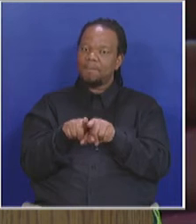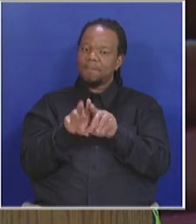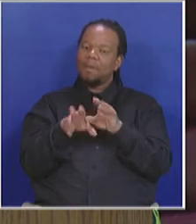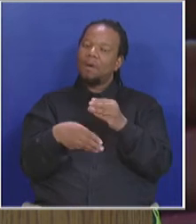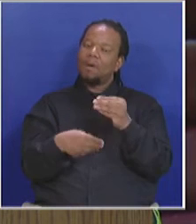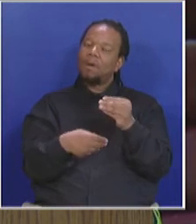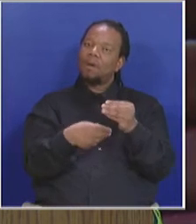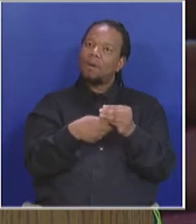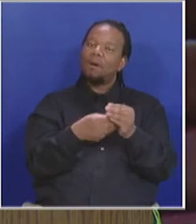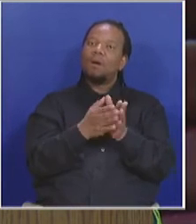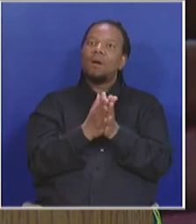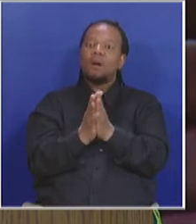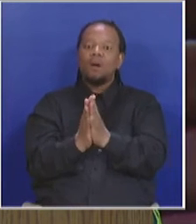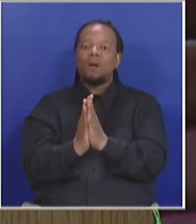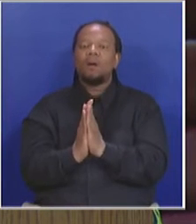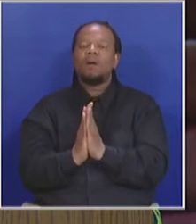requests.